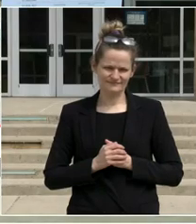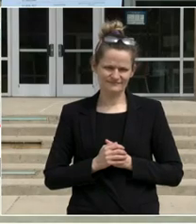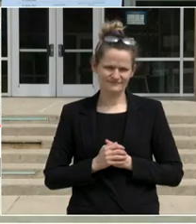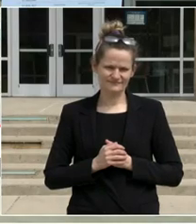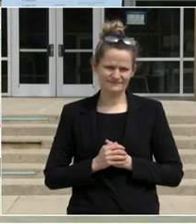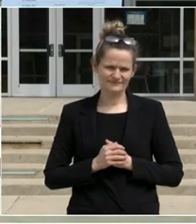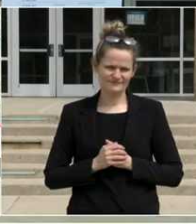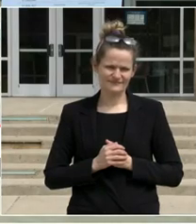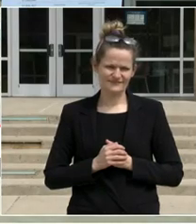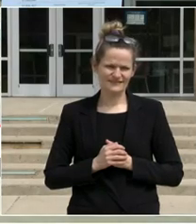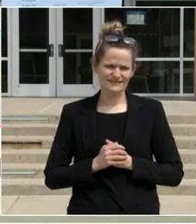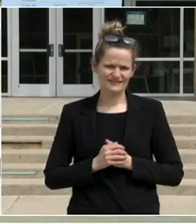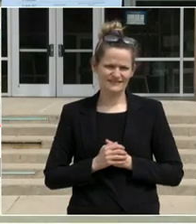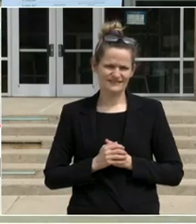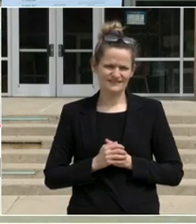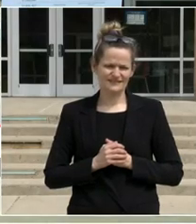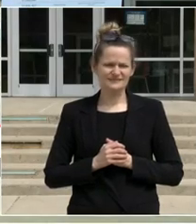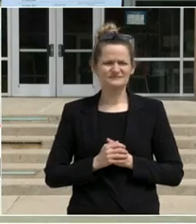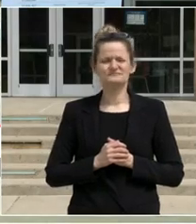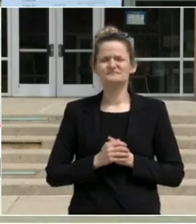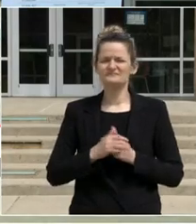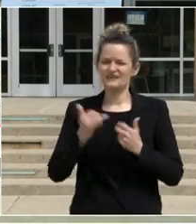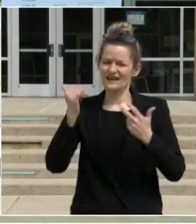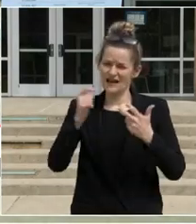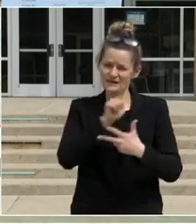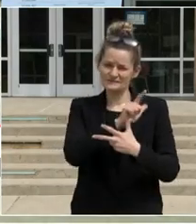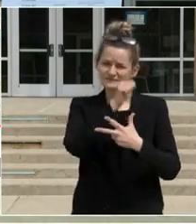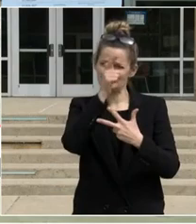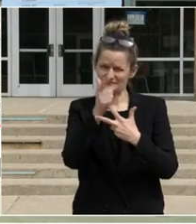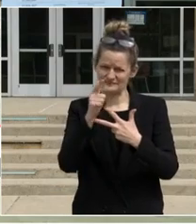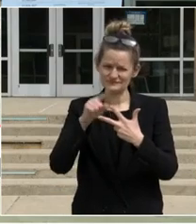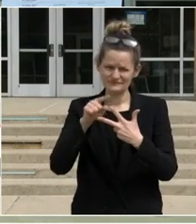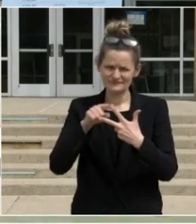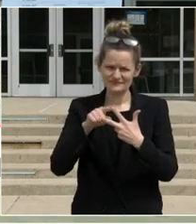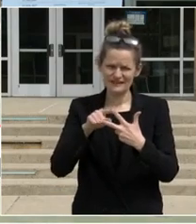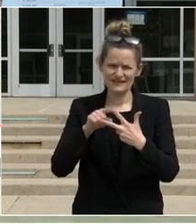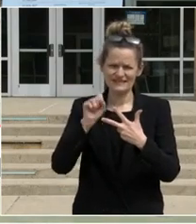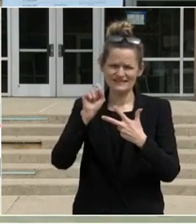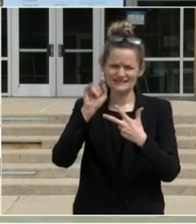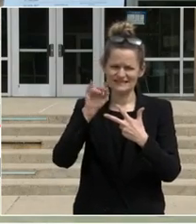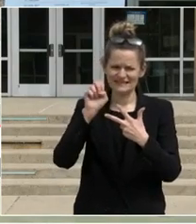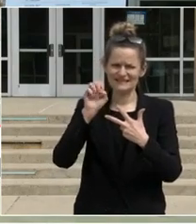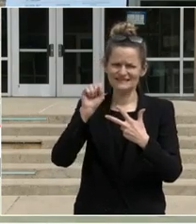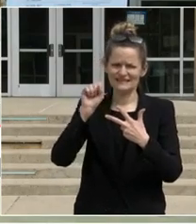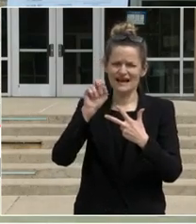The next principal is Nadine Smith from Dunbar Senior High School.